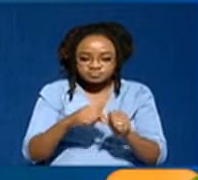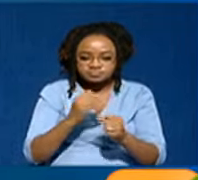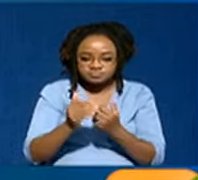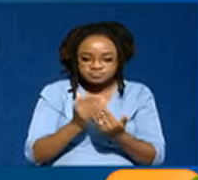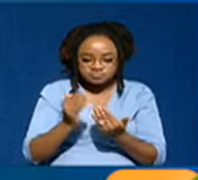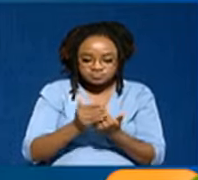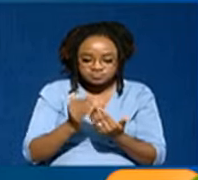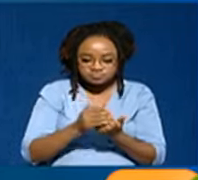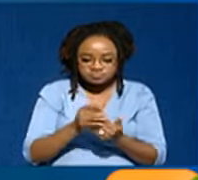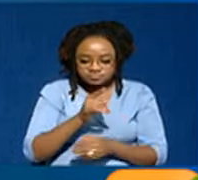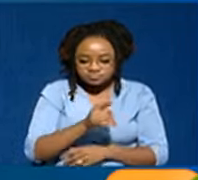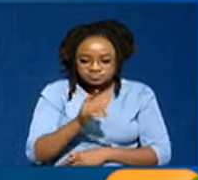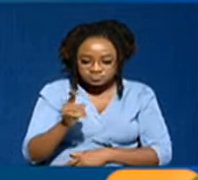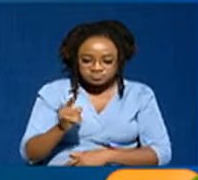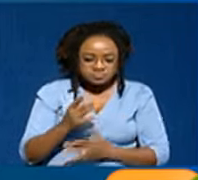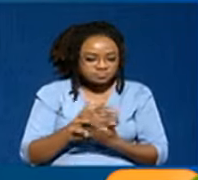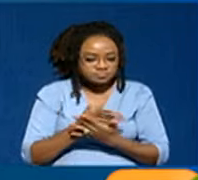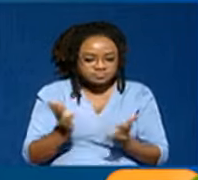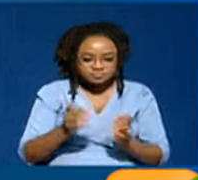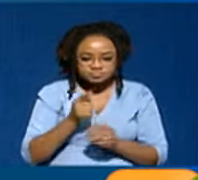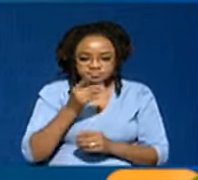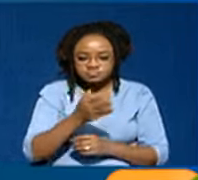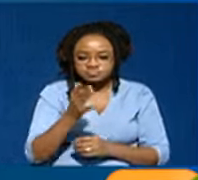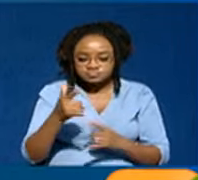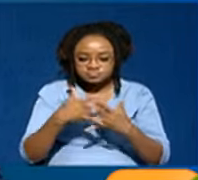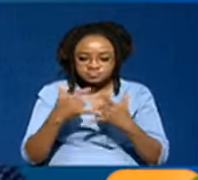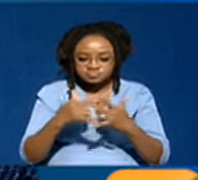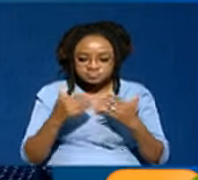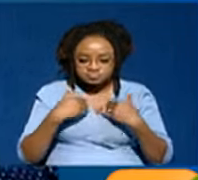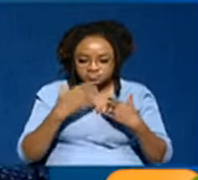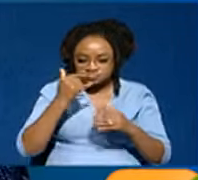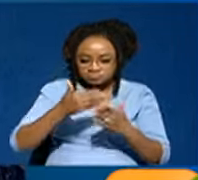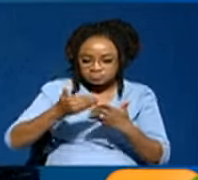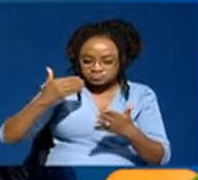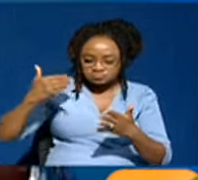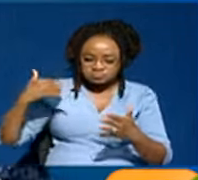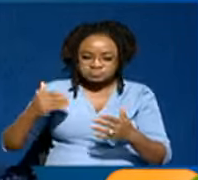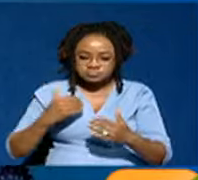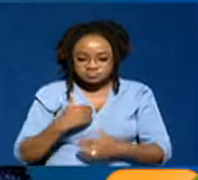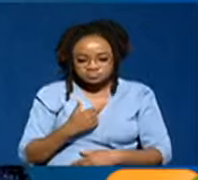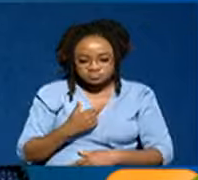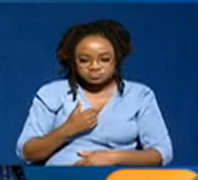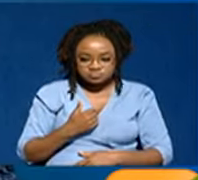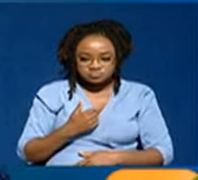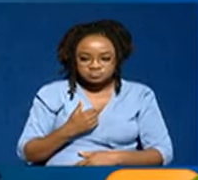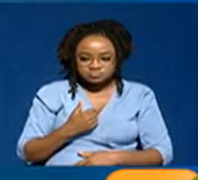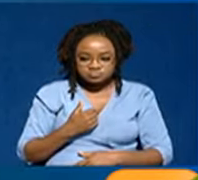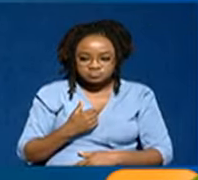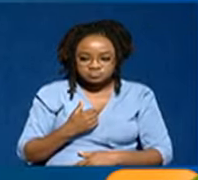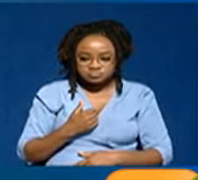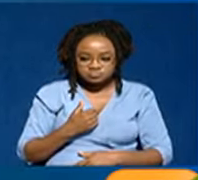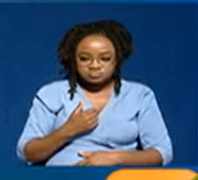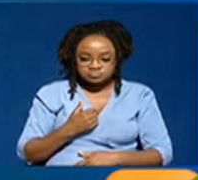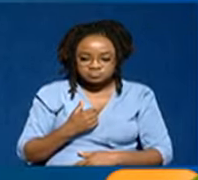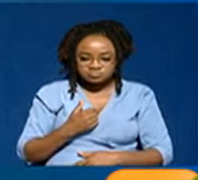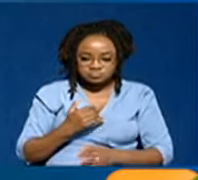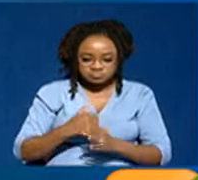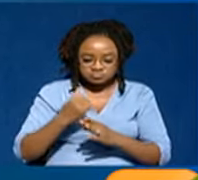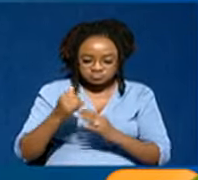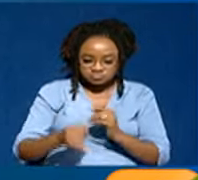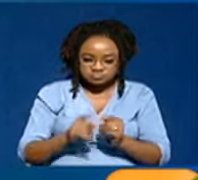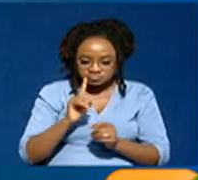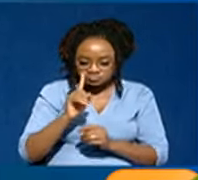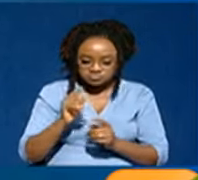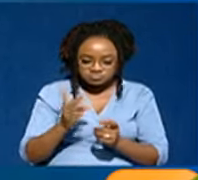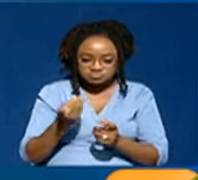these, you know, whatever is being left out. Yeah. Because, you know, initially we had the comprehensive coverage, which the doctors are complaining